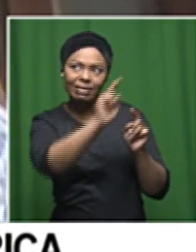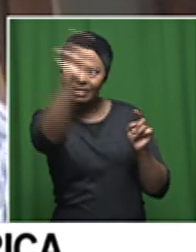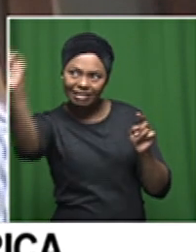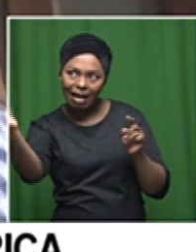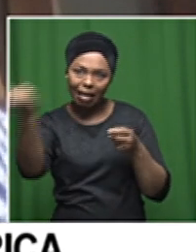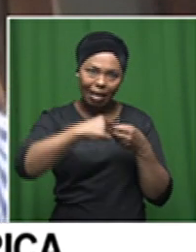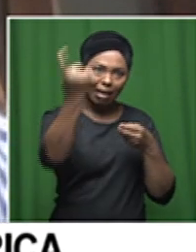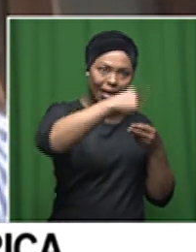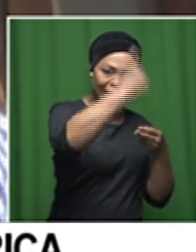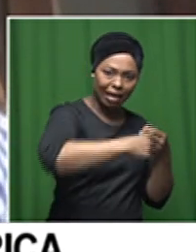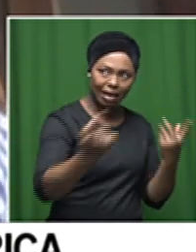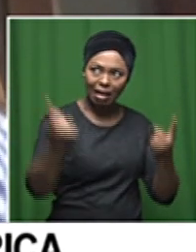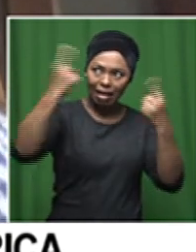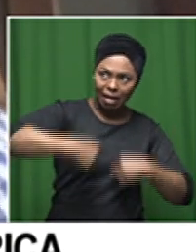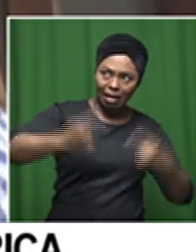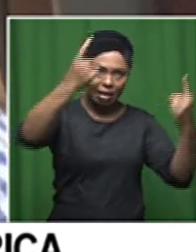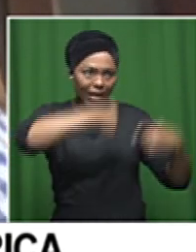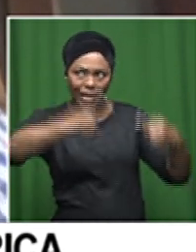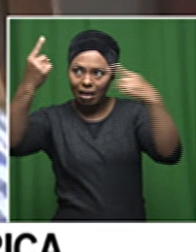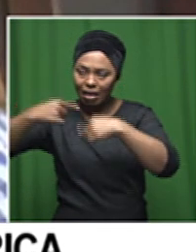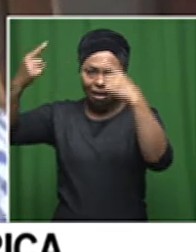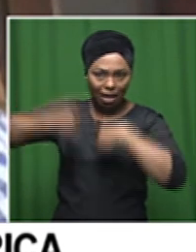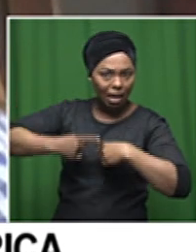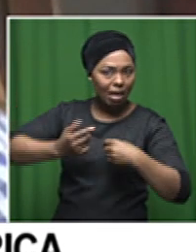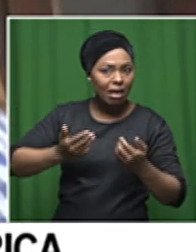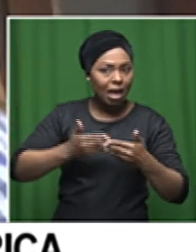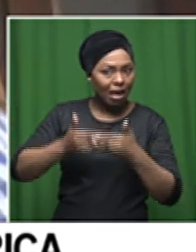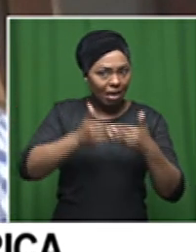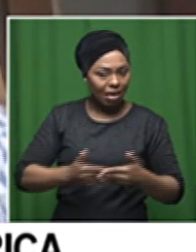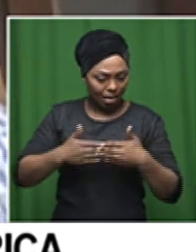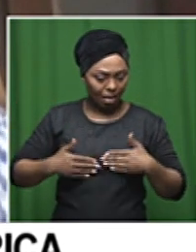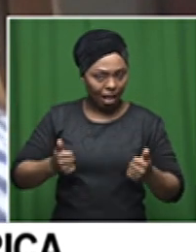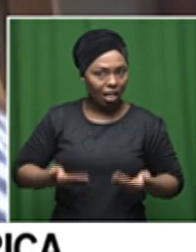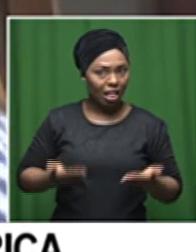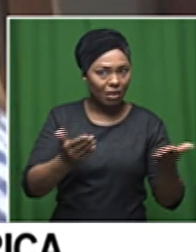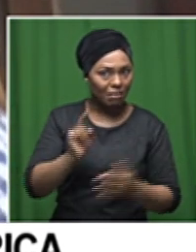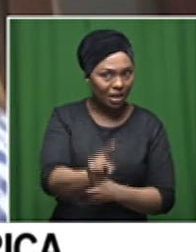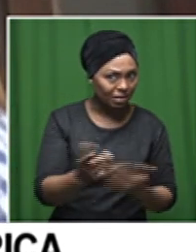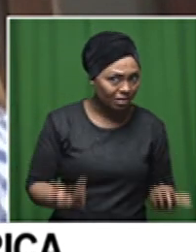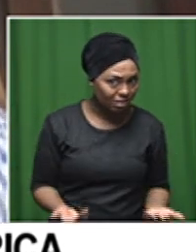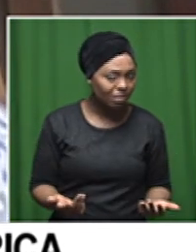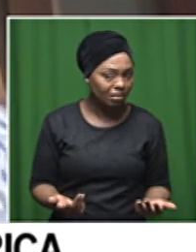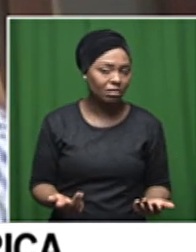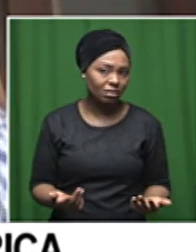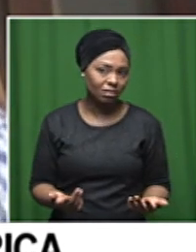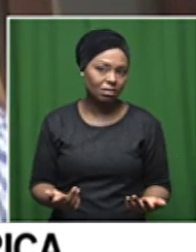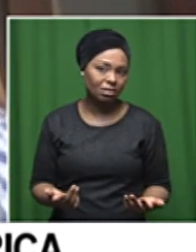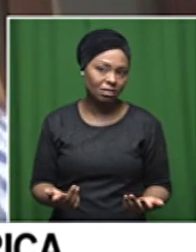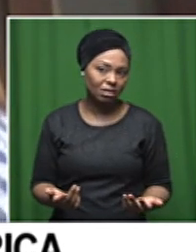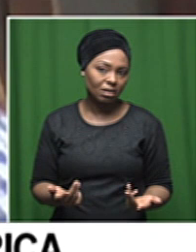then accommodate patients who will be coming from the neighboring countries